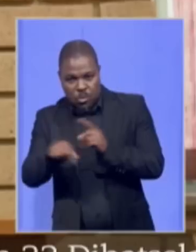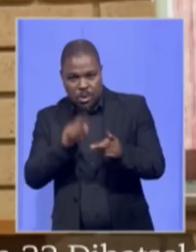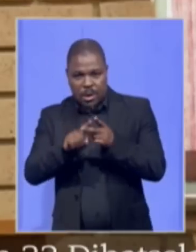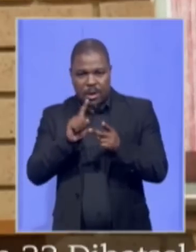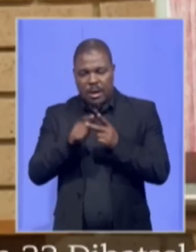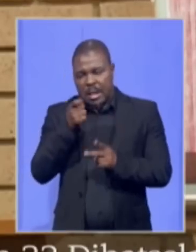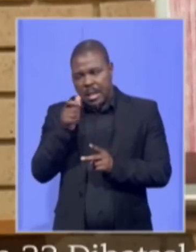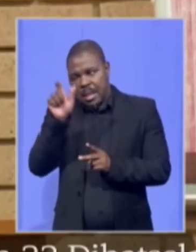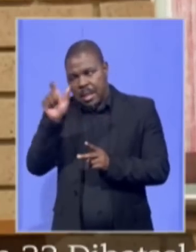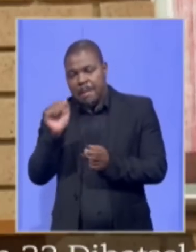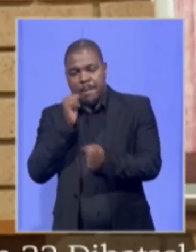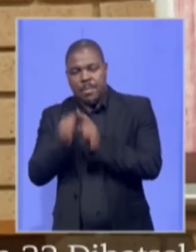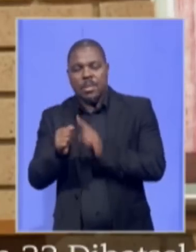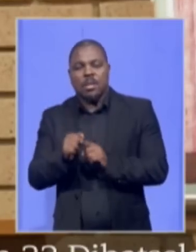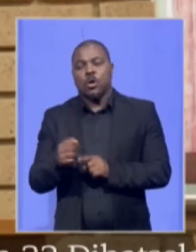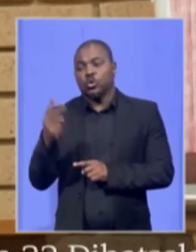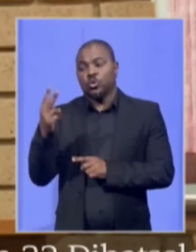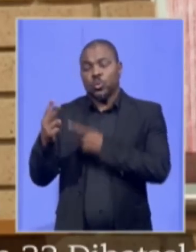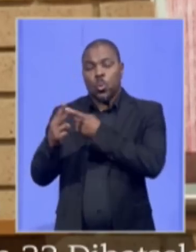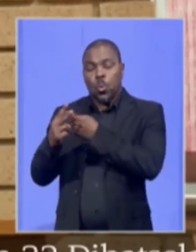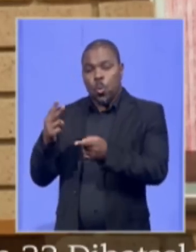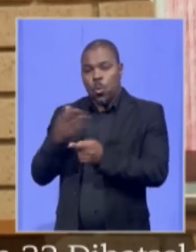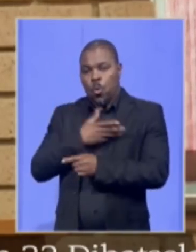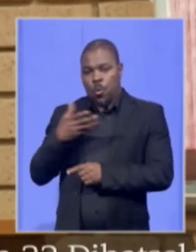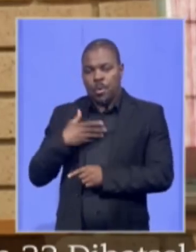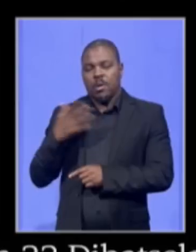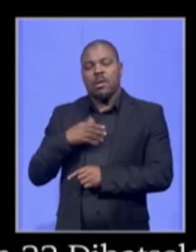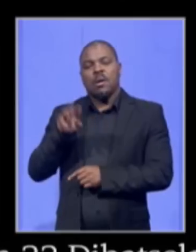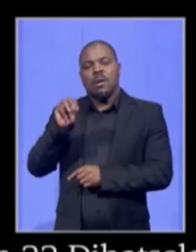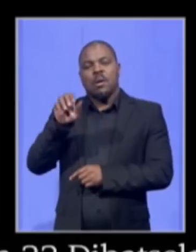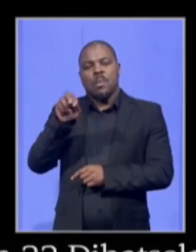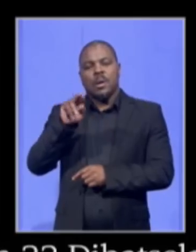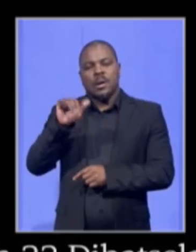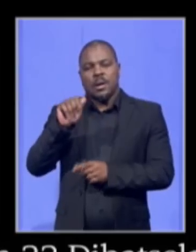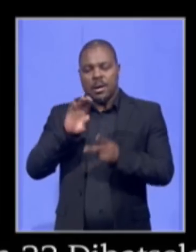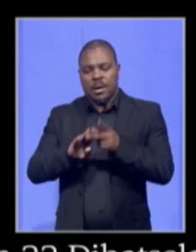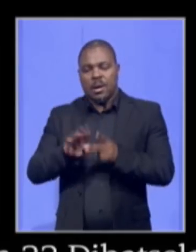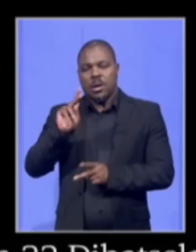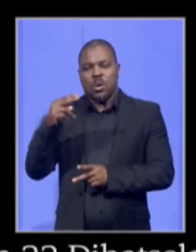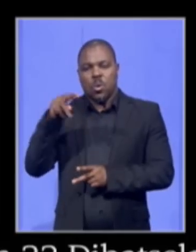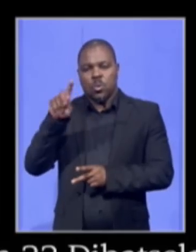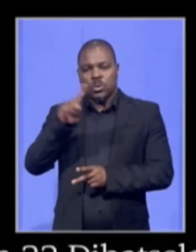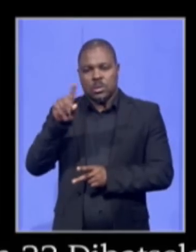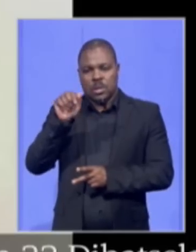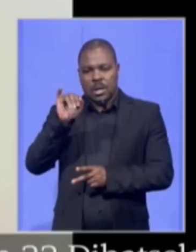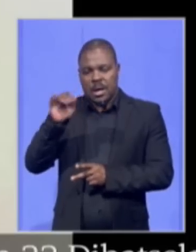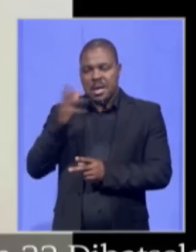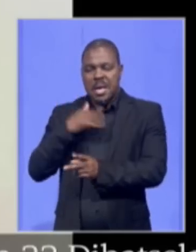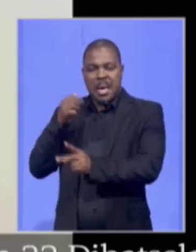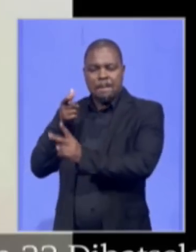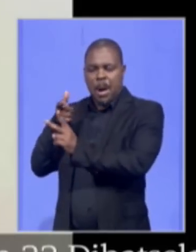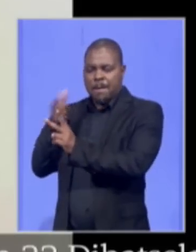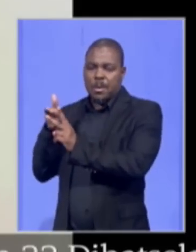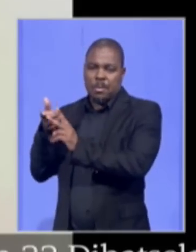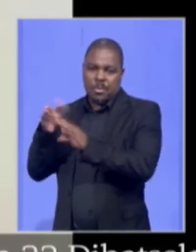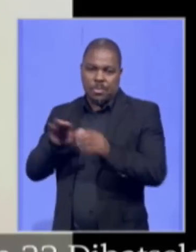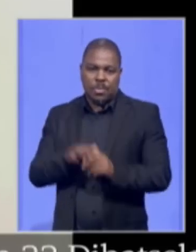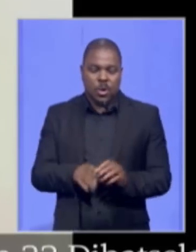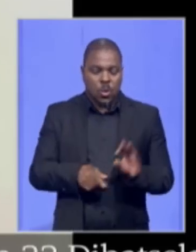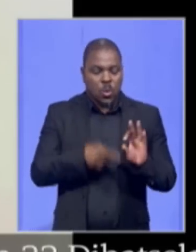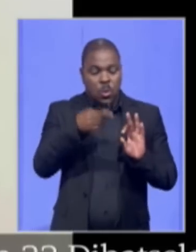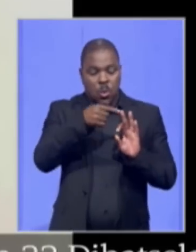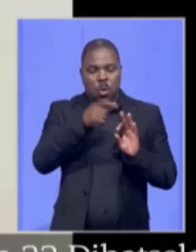dipolao tse masisi tsa basadi ba le babedi Maria Makgatso le Khutzae Ndlovu ka go ba thuntsha. Olifir o tlile go dira kopo ya gagwe ya